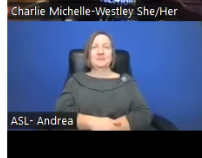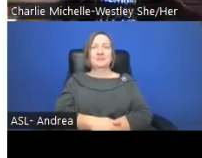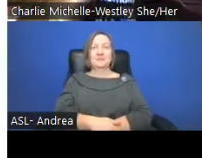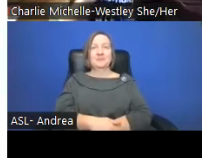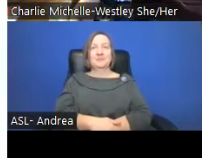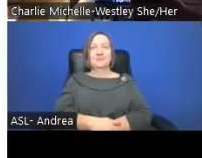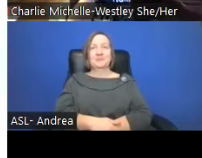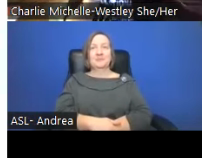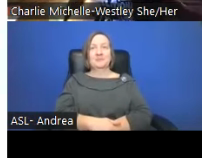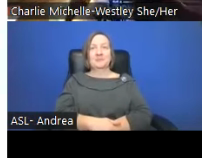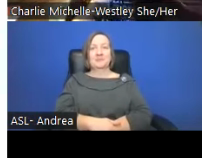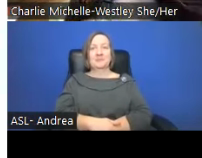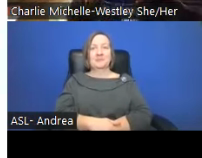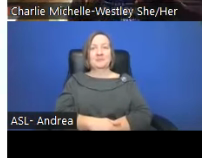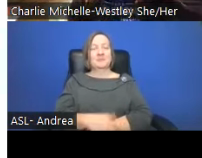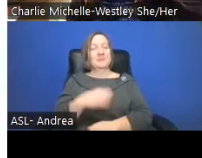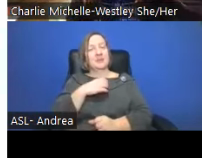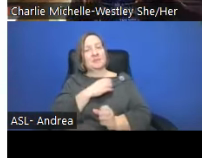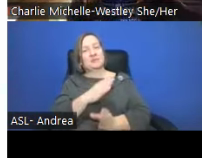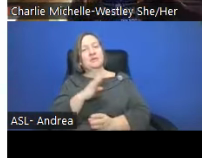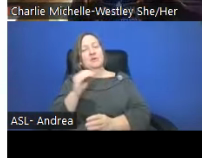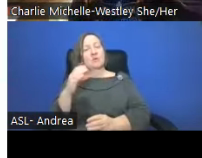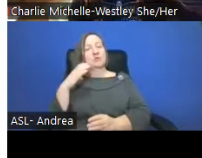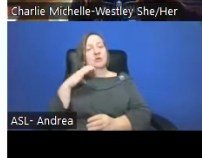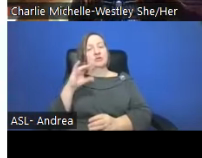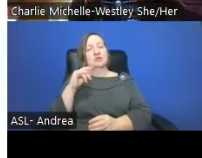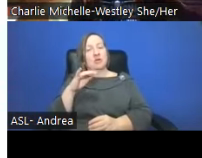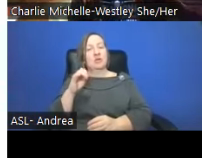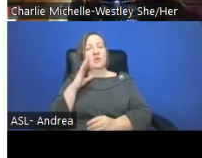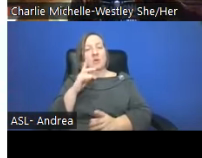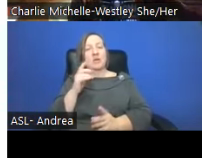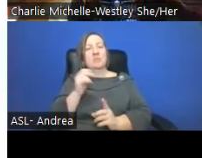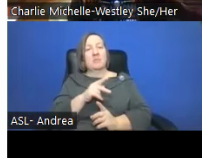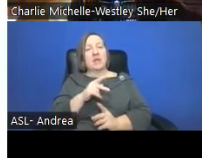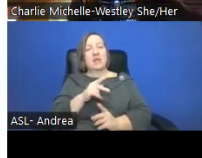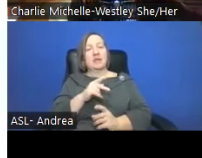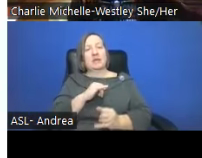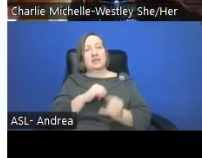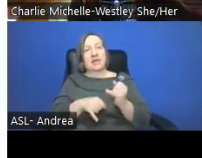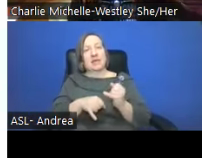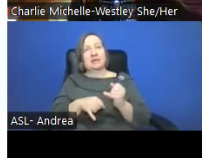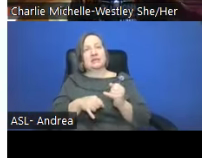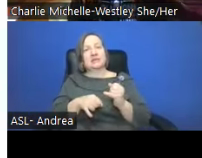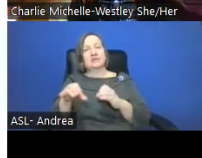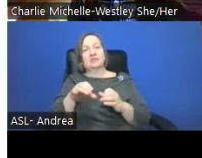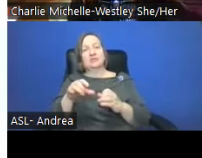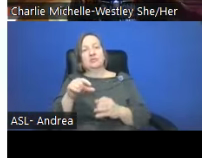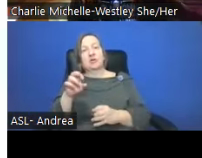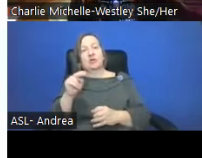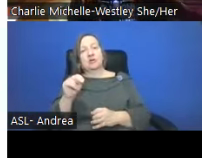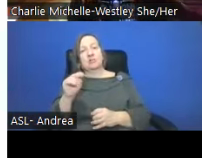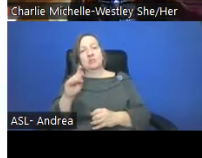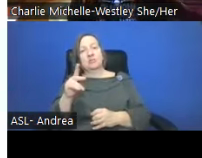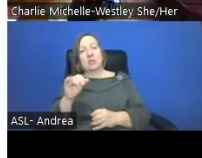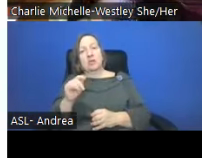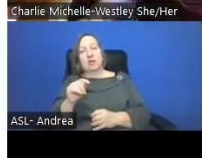Okay. Commissioner, Co-Chair Charlie will come back at the end to do the garden plot.